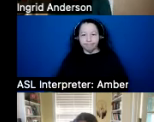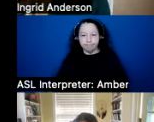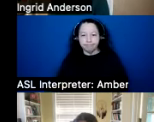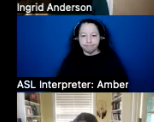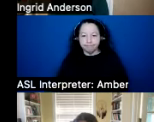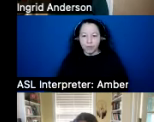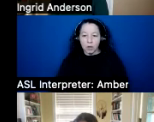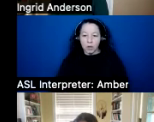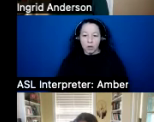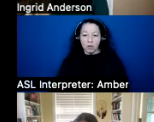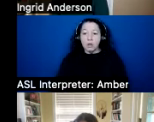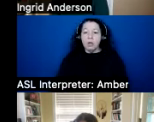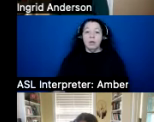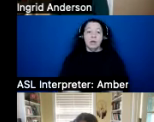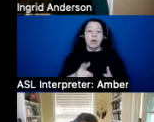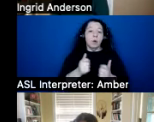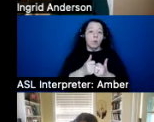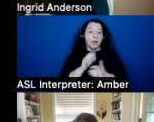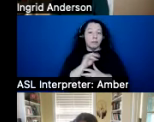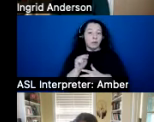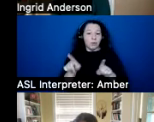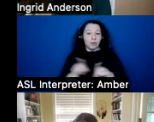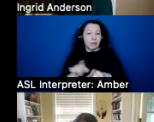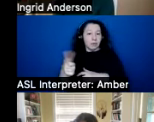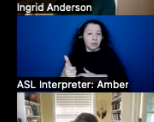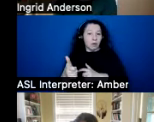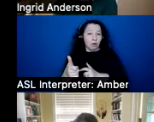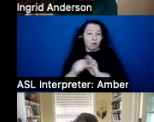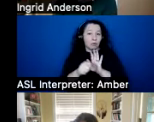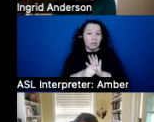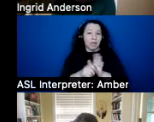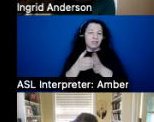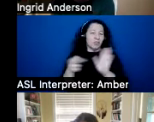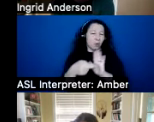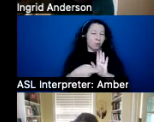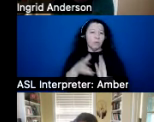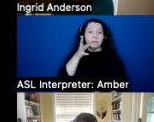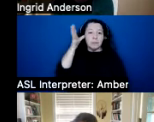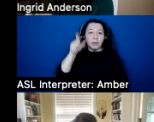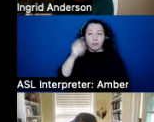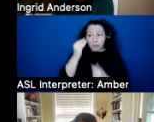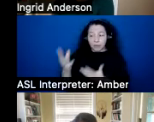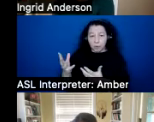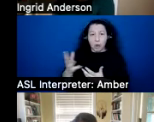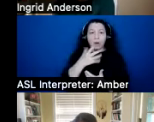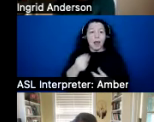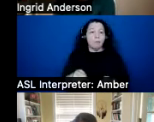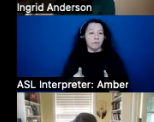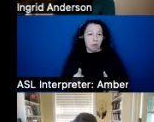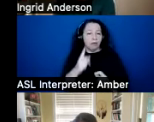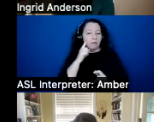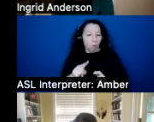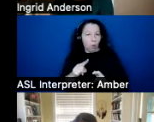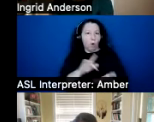In Minnesota, as with most other states, the general rule is that a parent must be informed about and give consent for